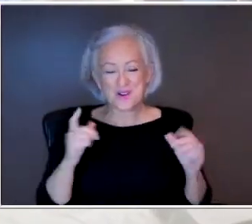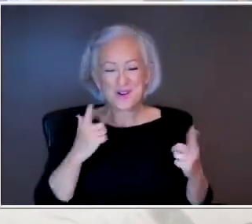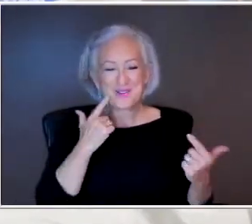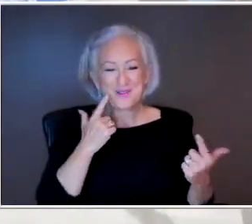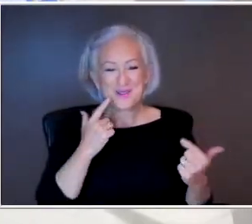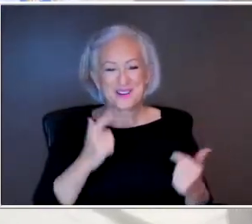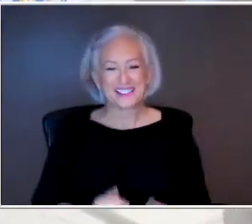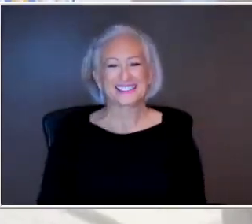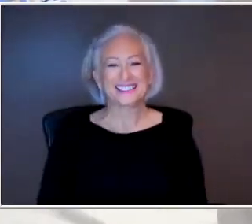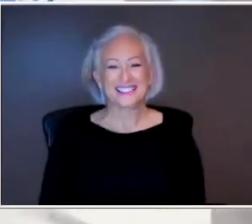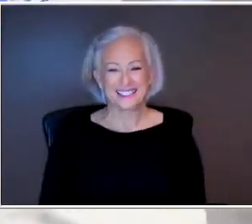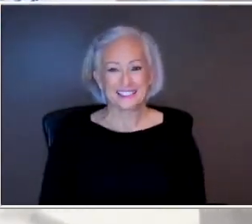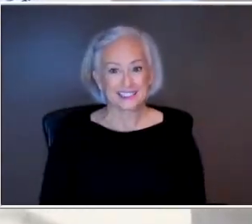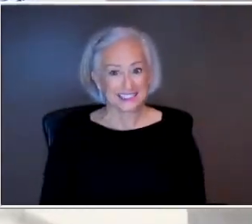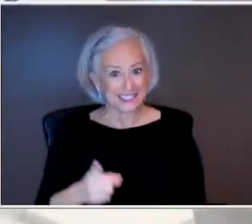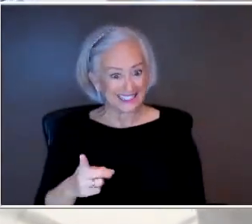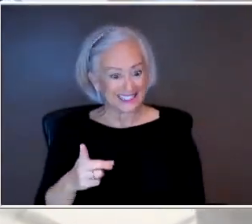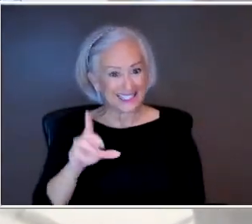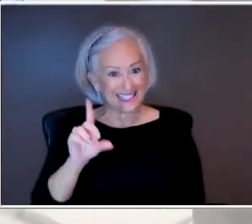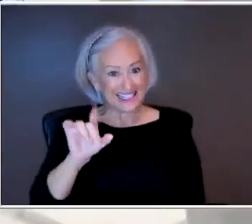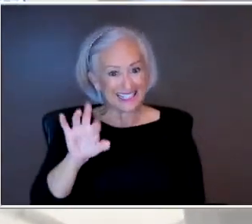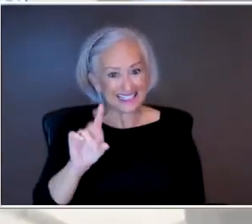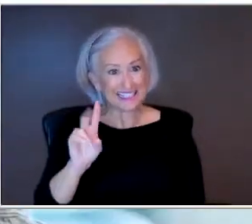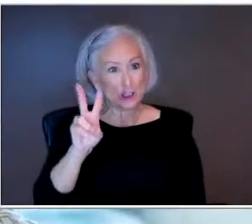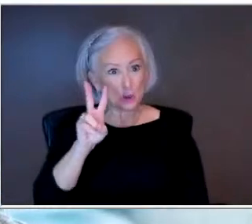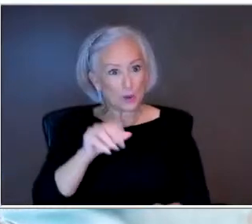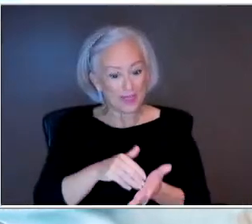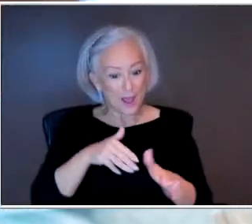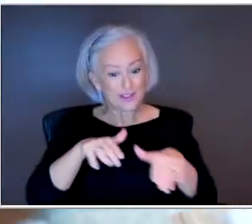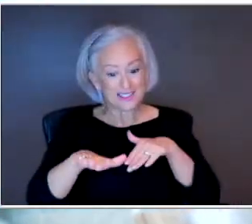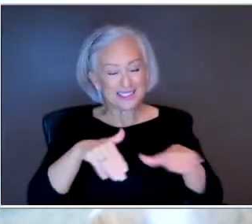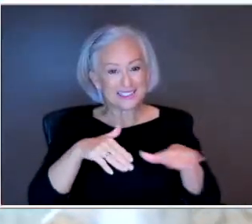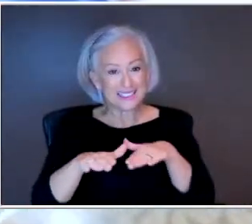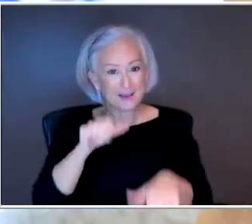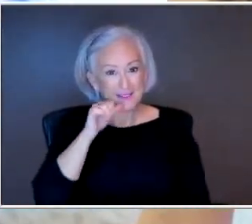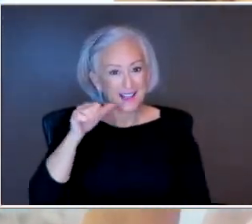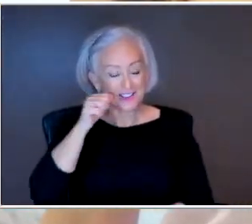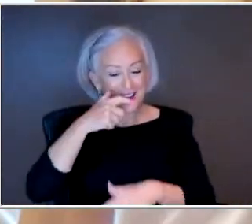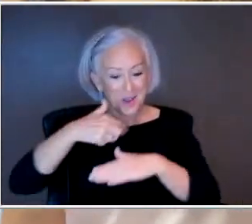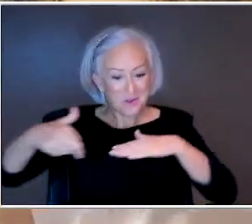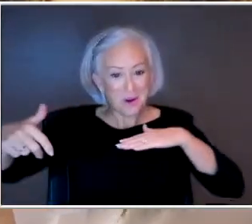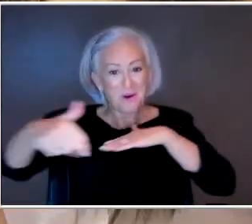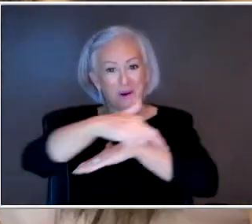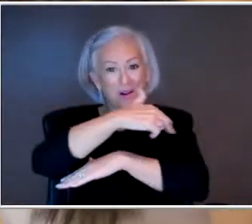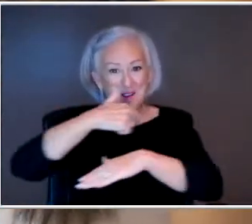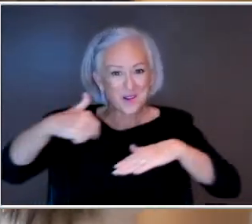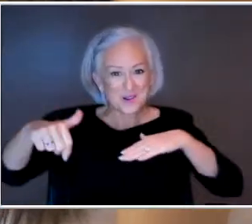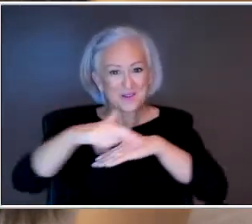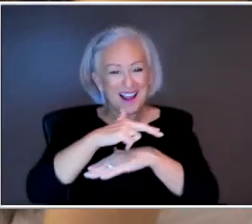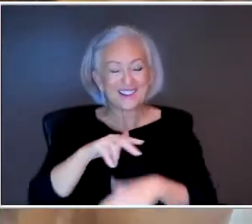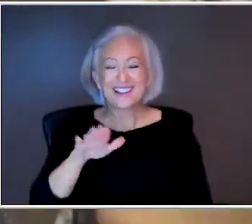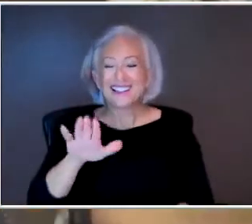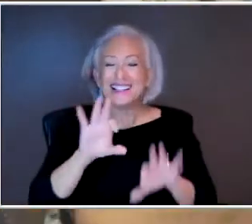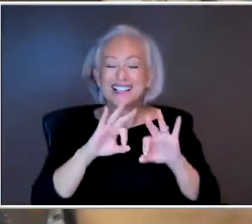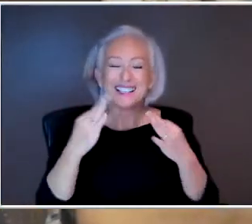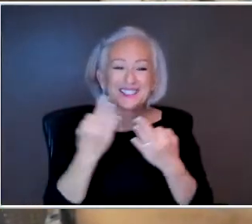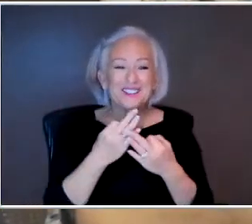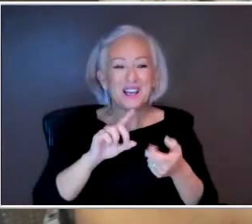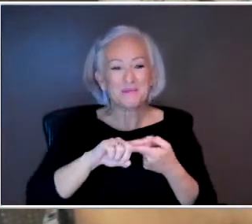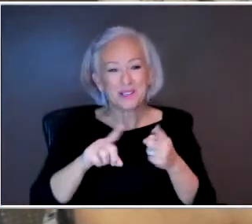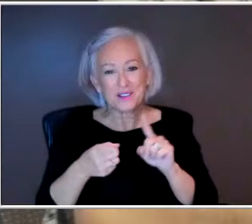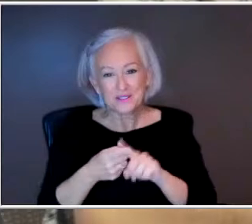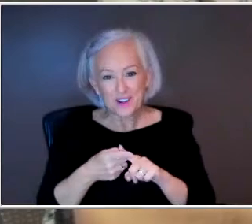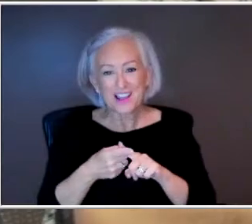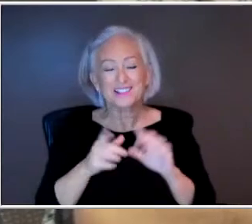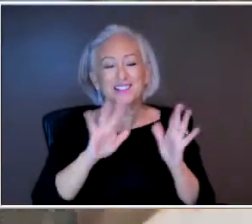Well, he did 2,000 steps yesterday. Whoa. Around the hallway. That's something his family, friends, and fellow online supporters prayed